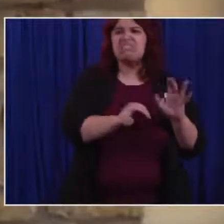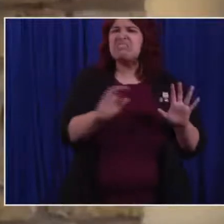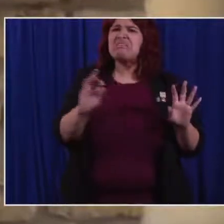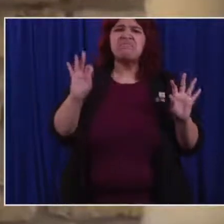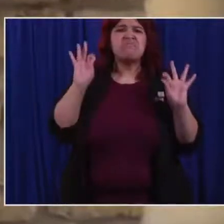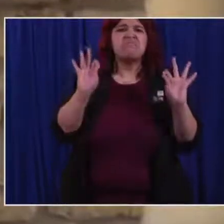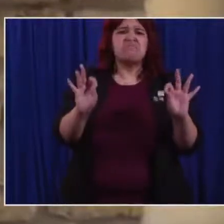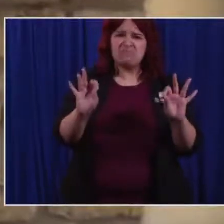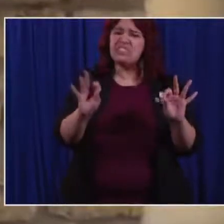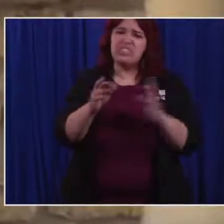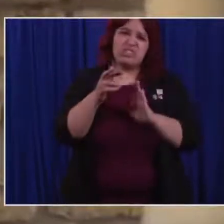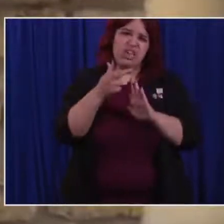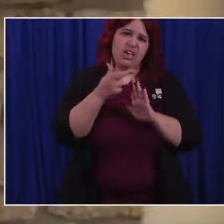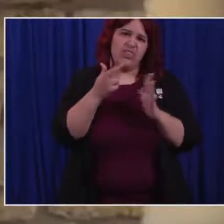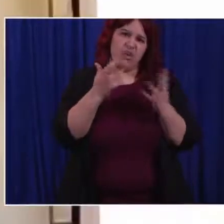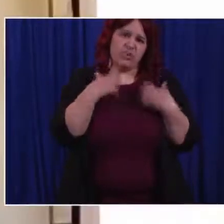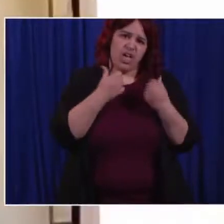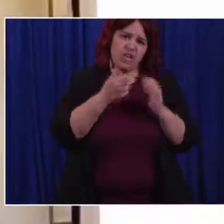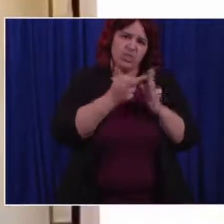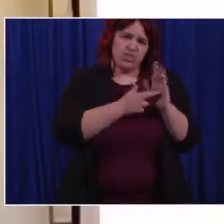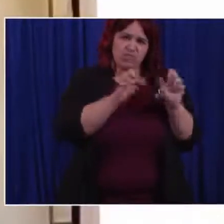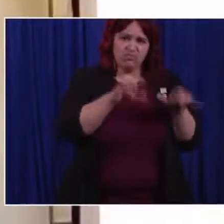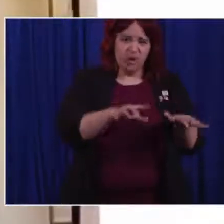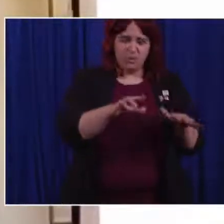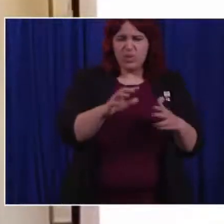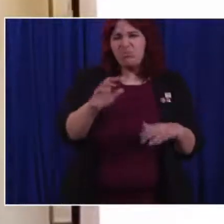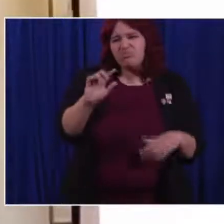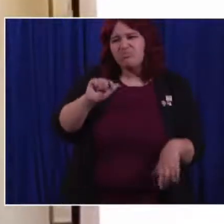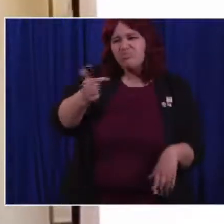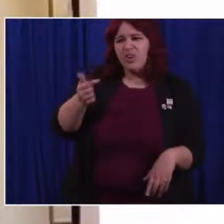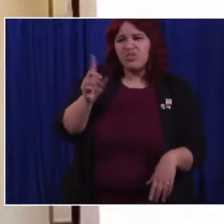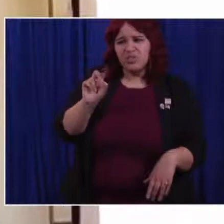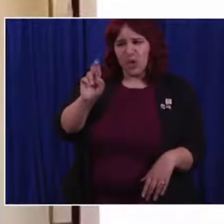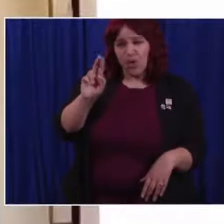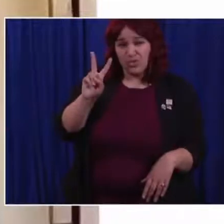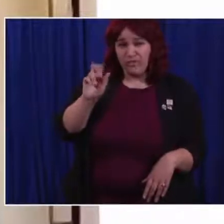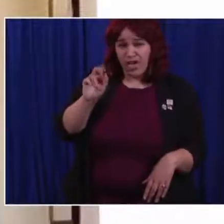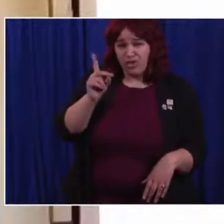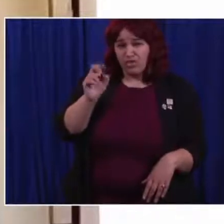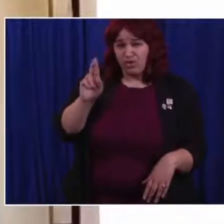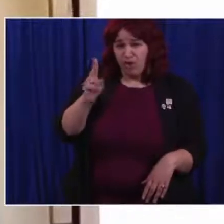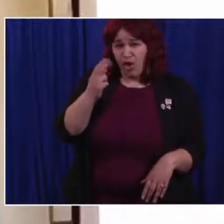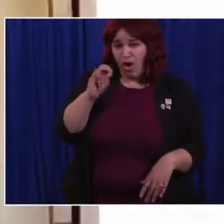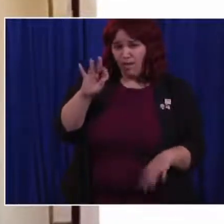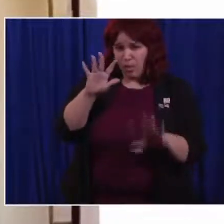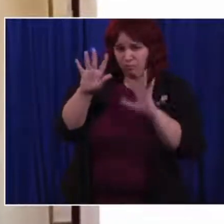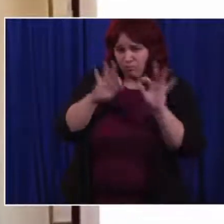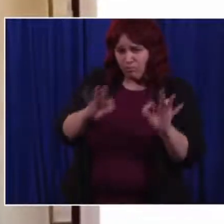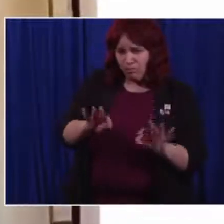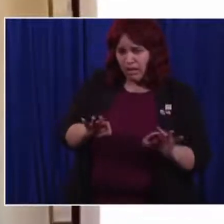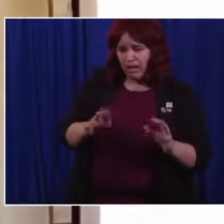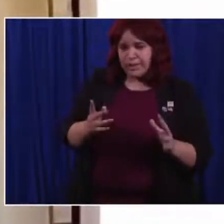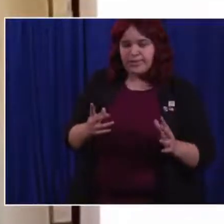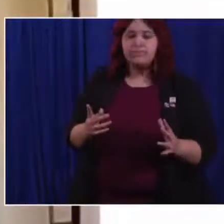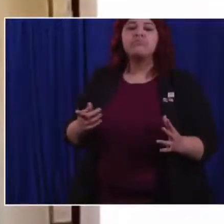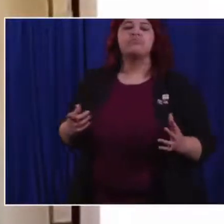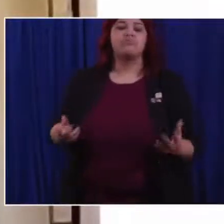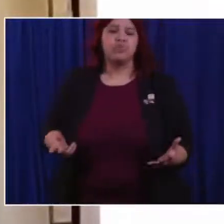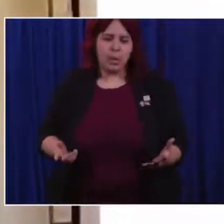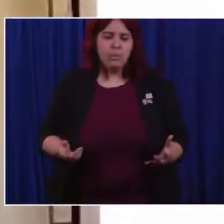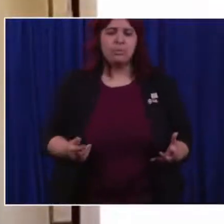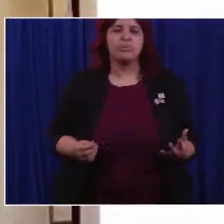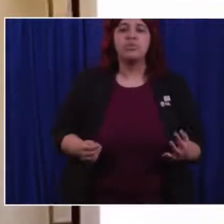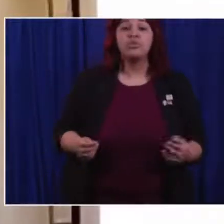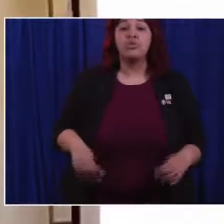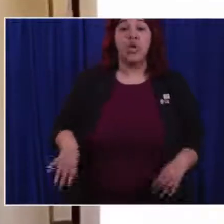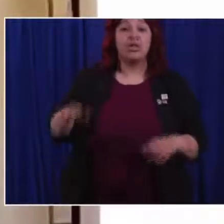Yes, I did. Thank you, Governor. Yes. So first, in terms of transmissibility of